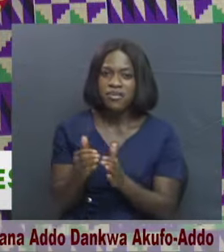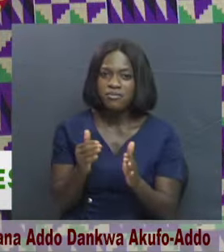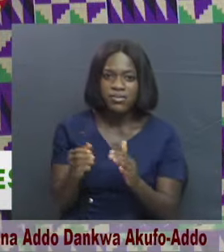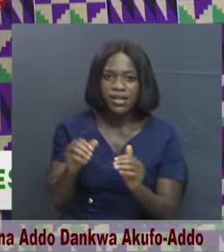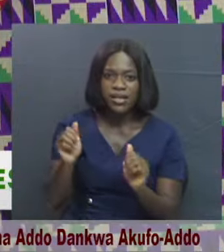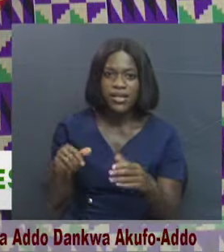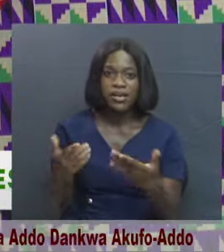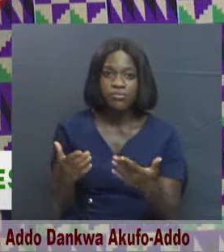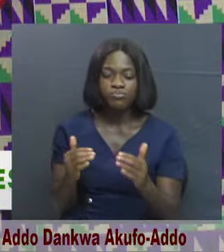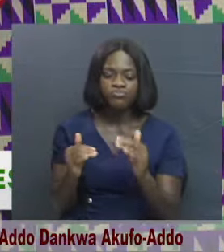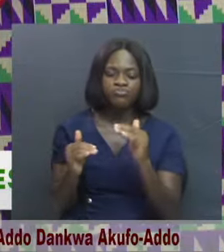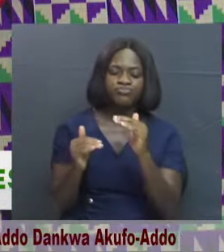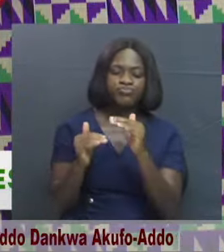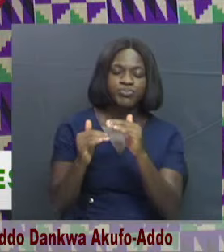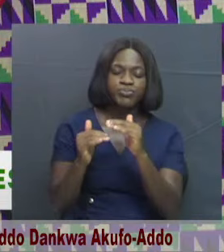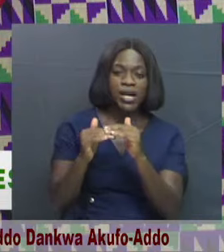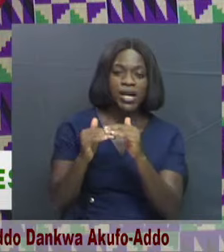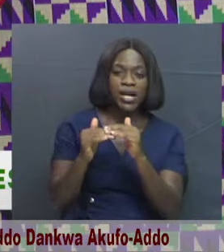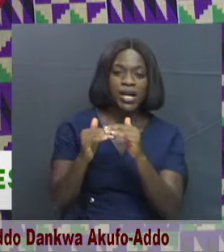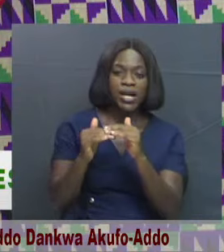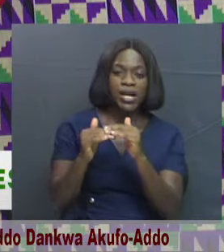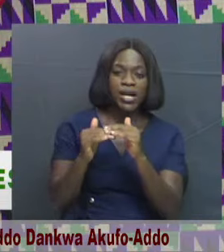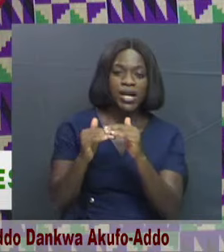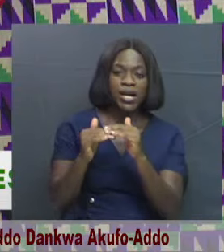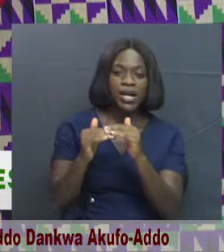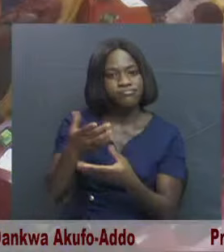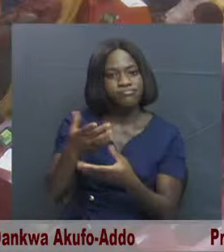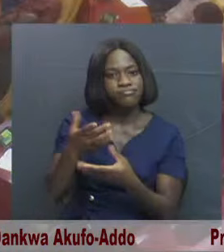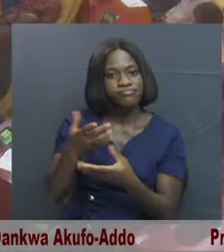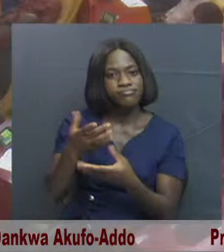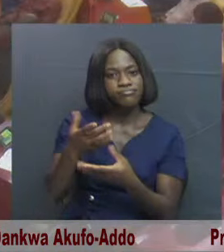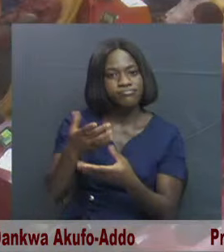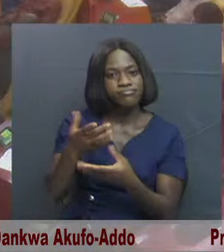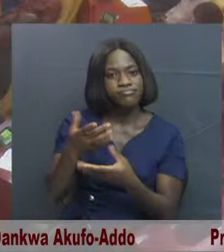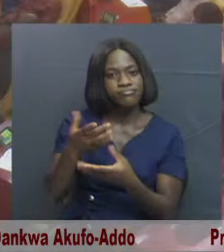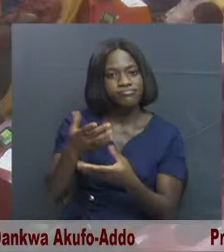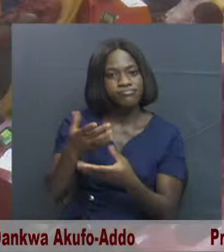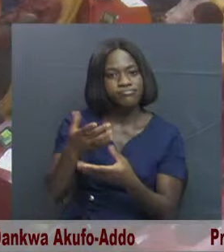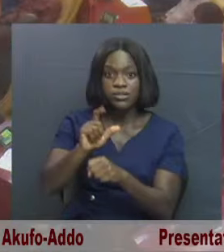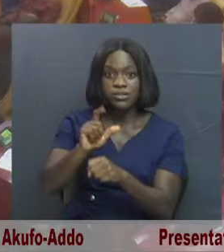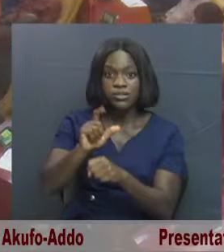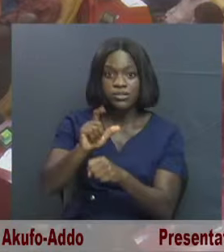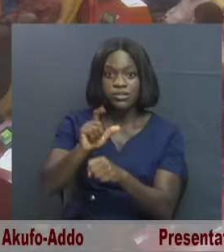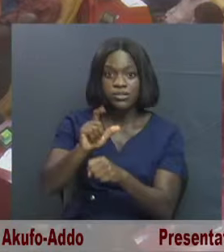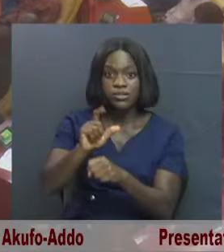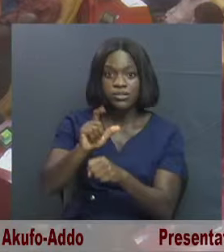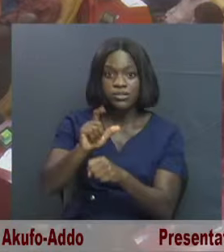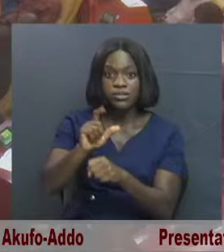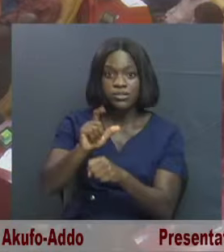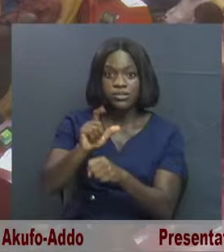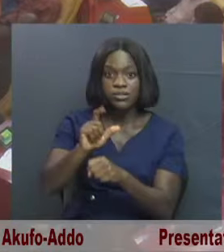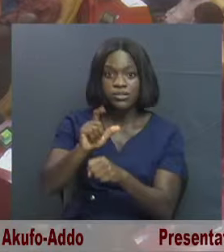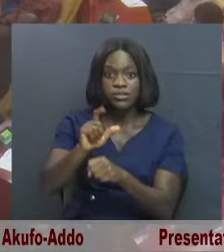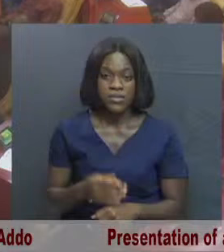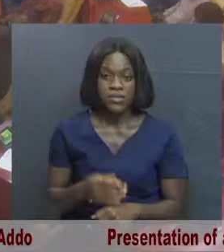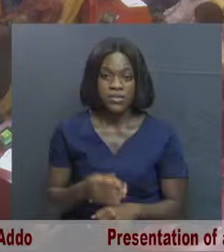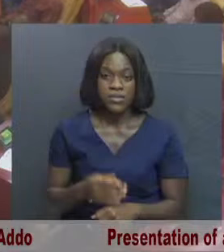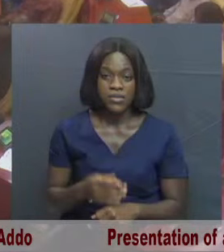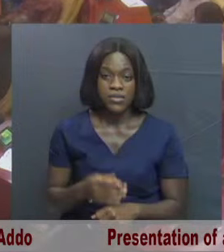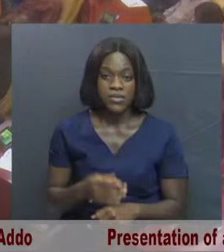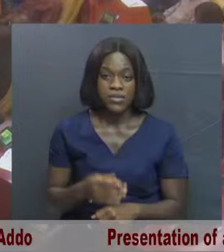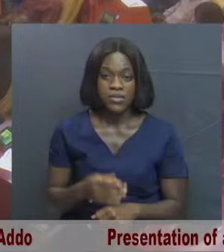the domestic production targets for poetry this year 2024 and moving on to production